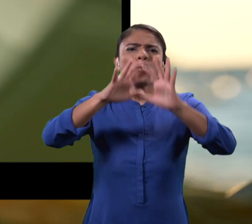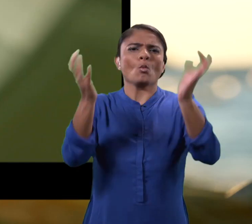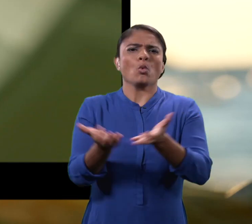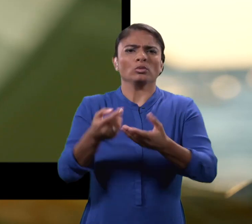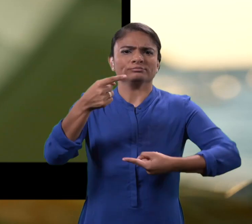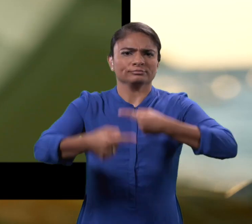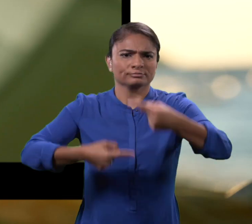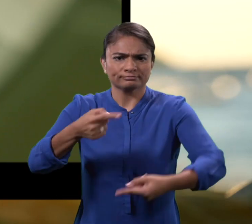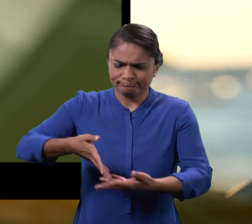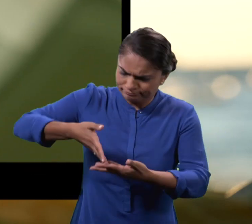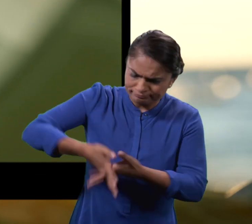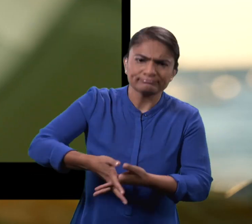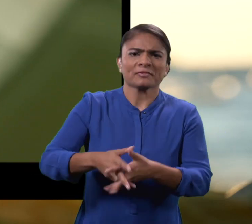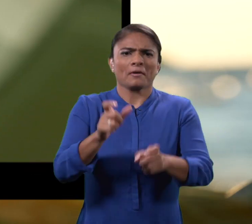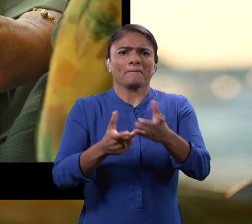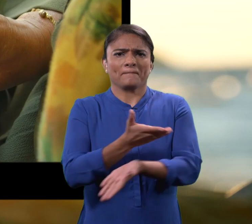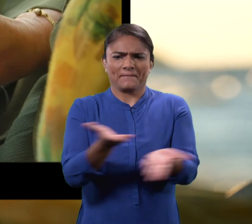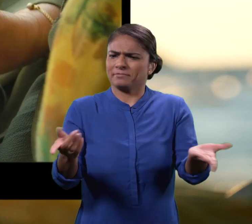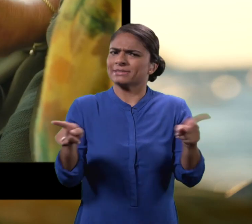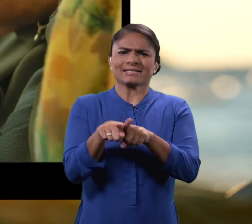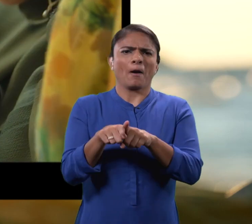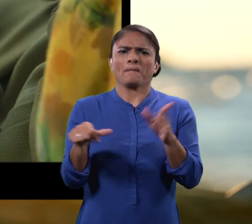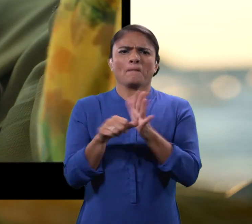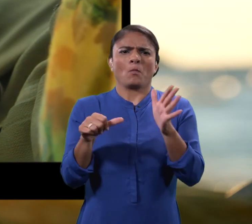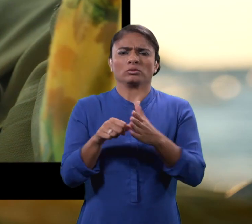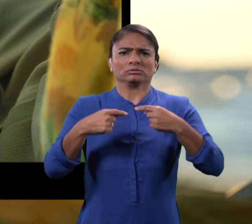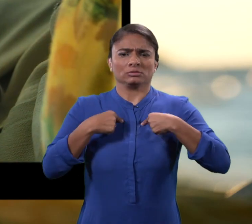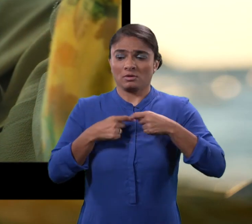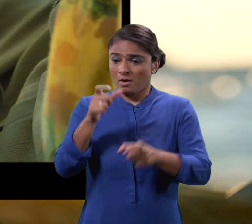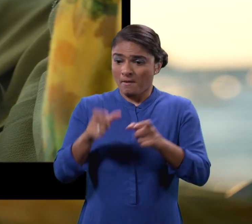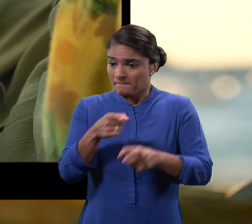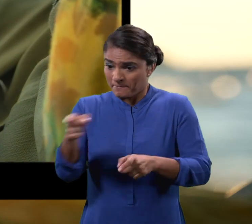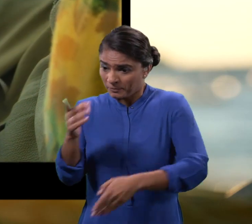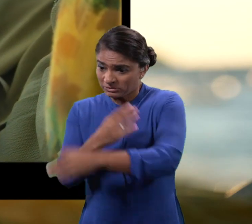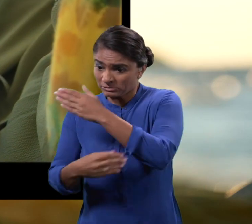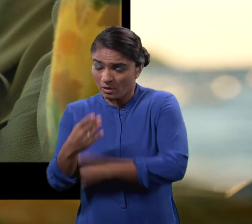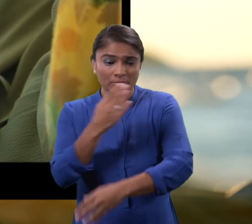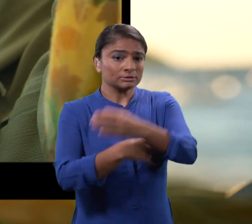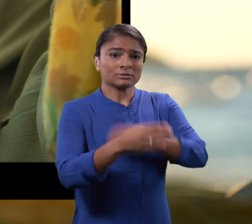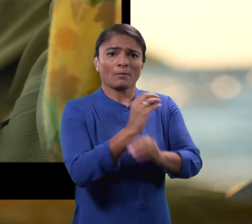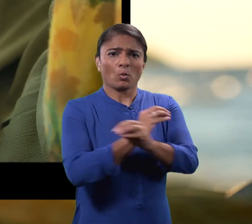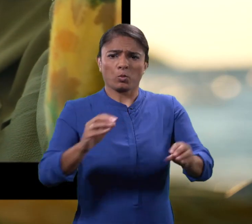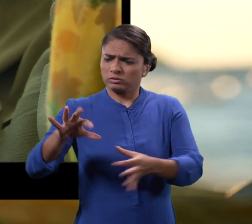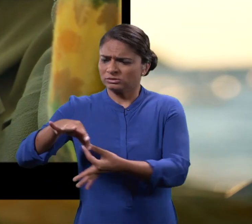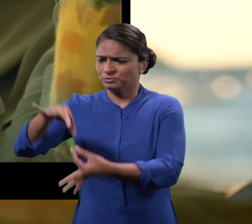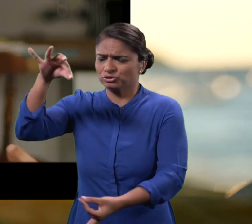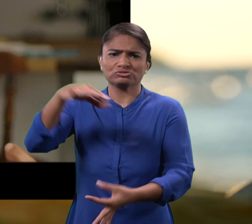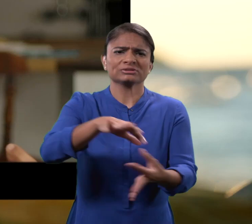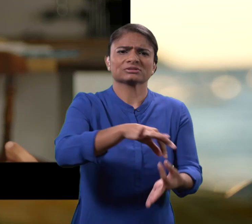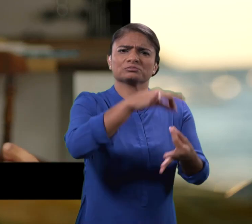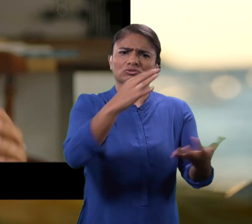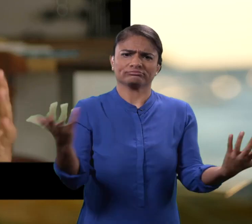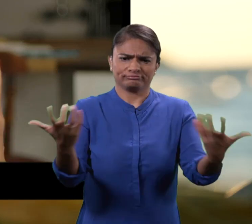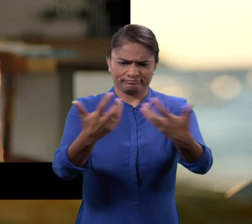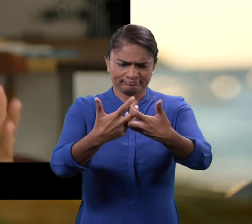around you, and it grounds people. And so it's just as important to a person with a disability as it is with